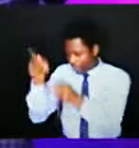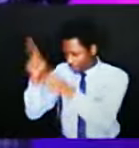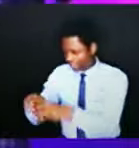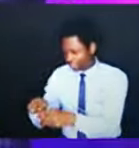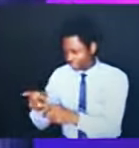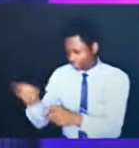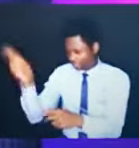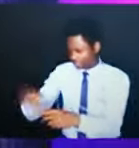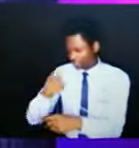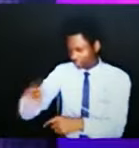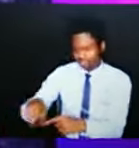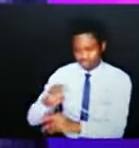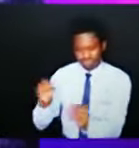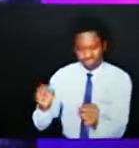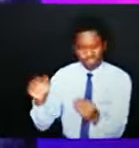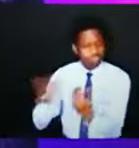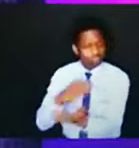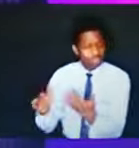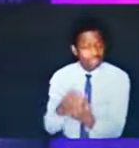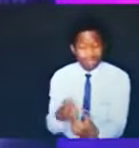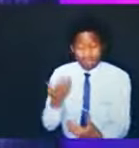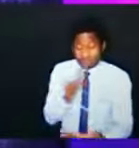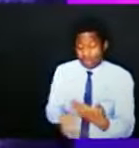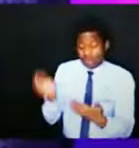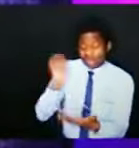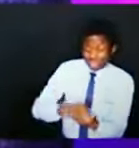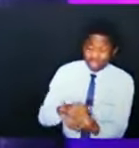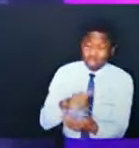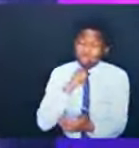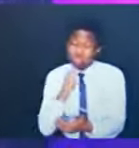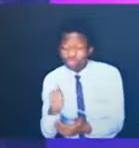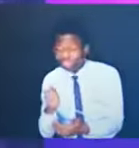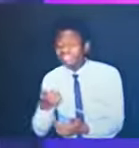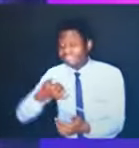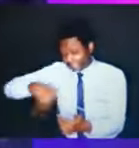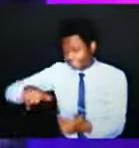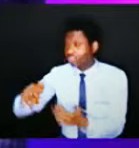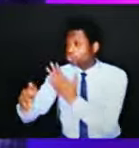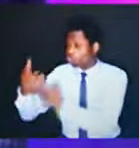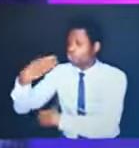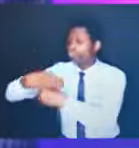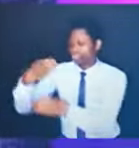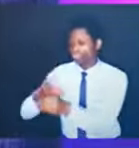they are born again or not, they are creations of God. If